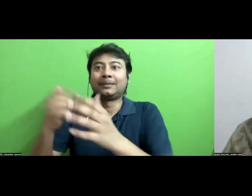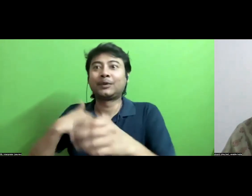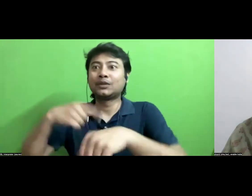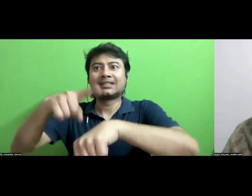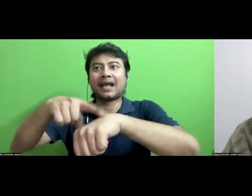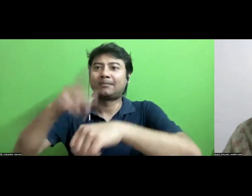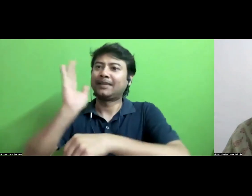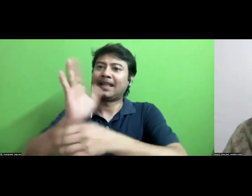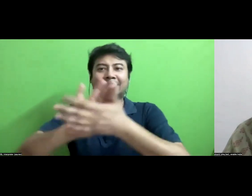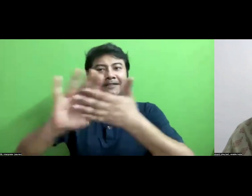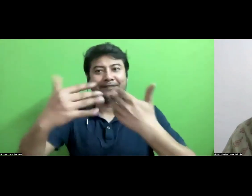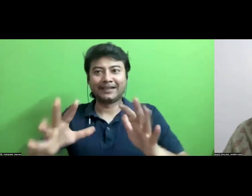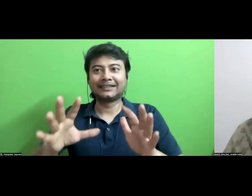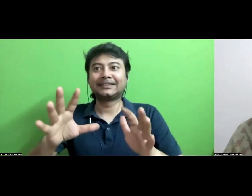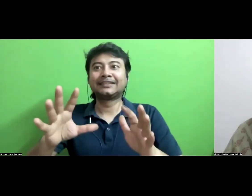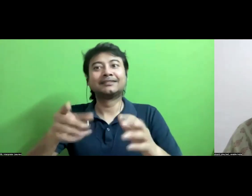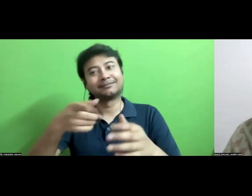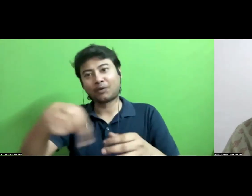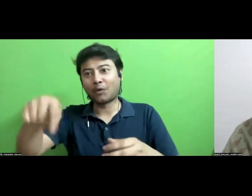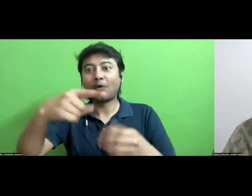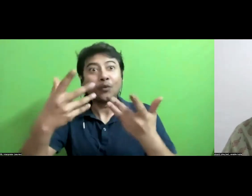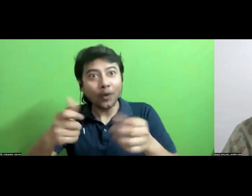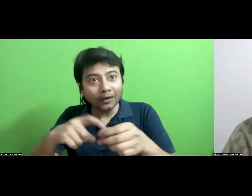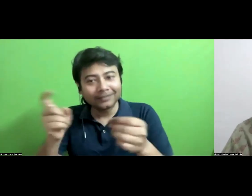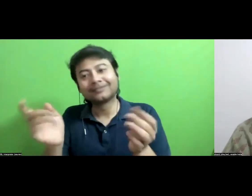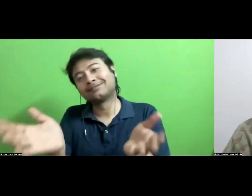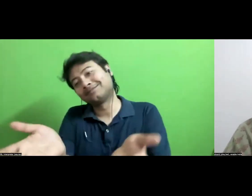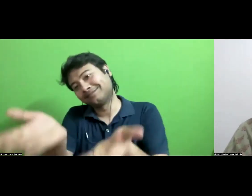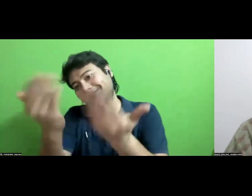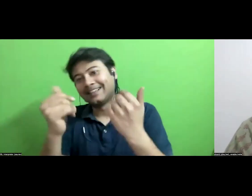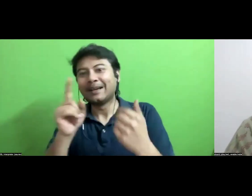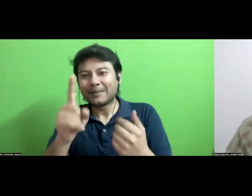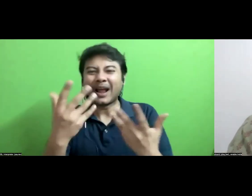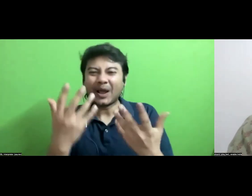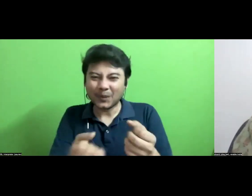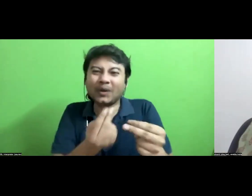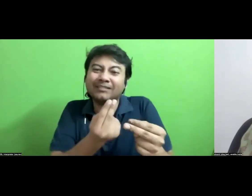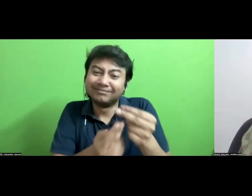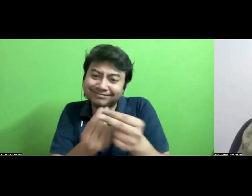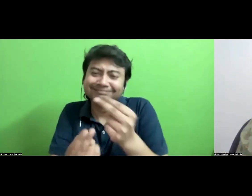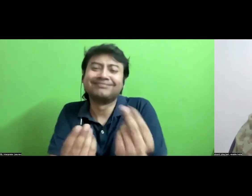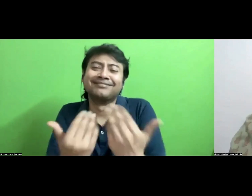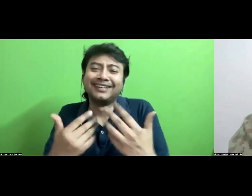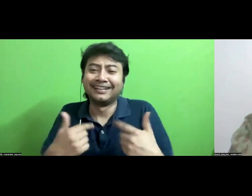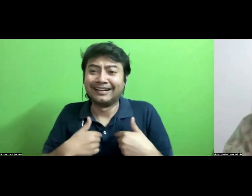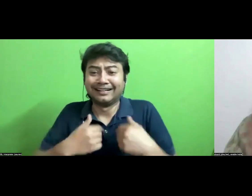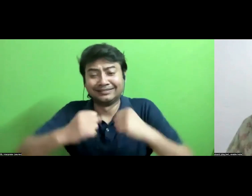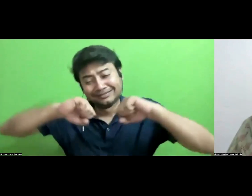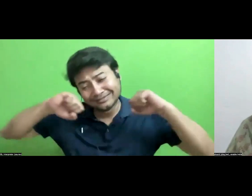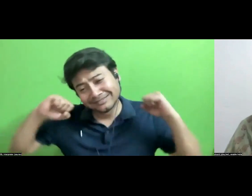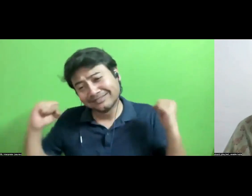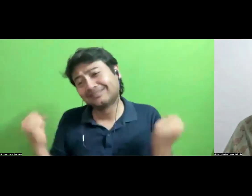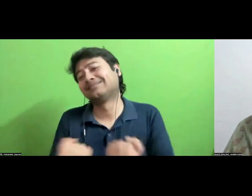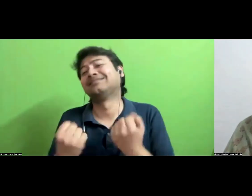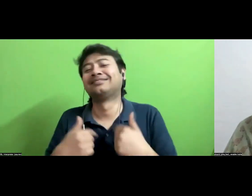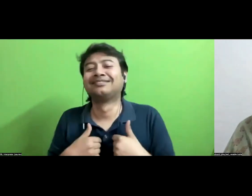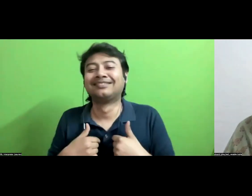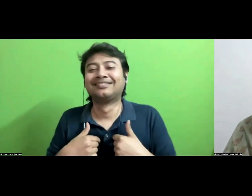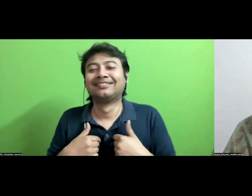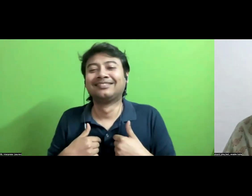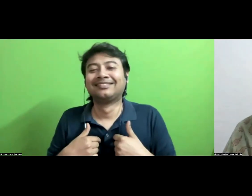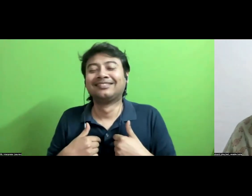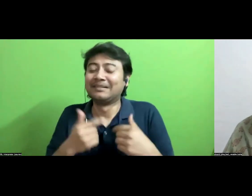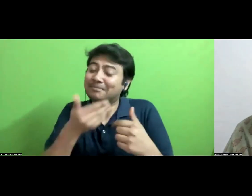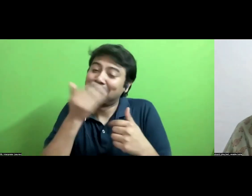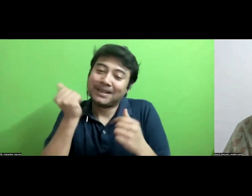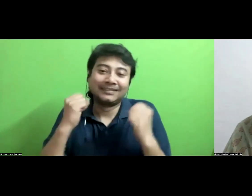but would love to hear from each one of you. I've tried my best. I think huge thanks to everybody in the team who took part